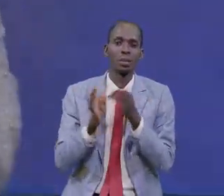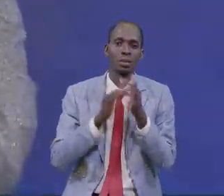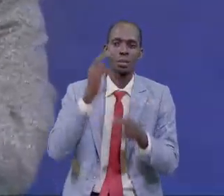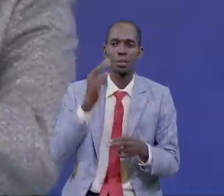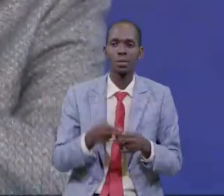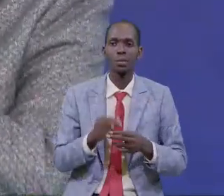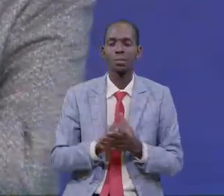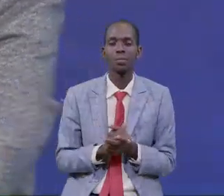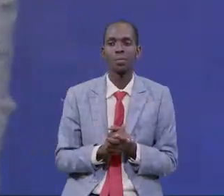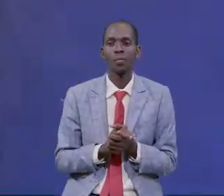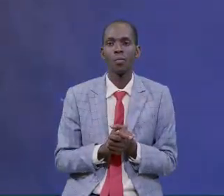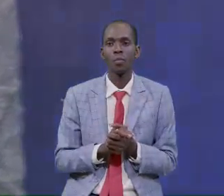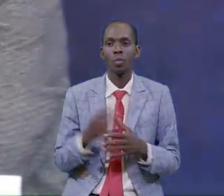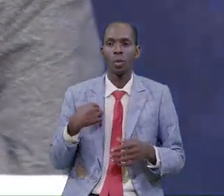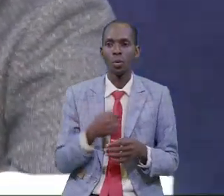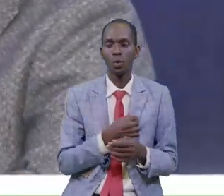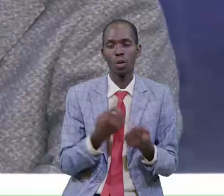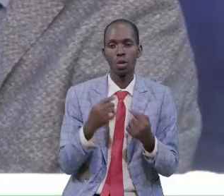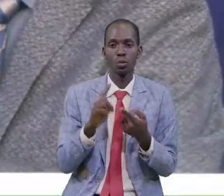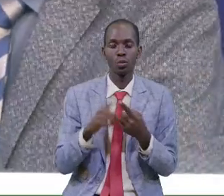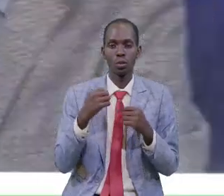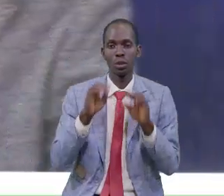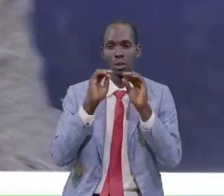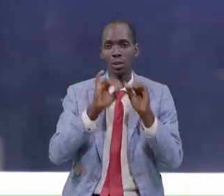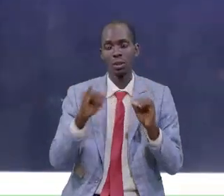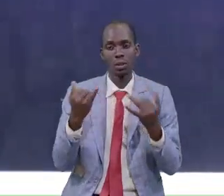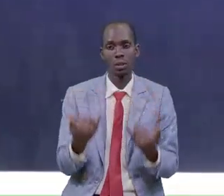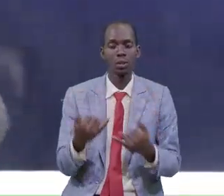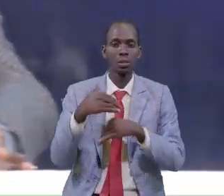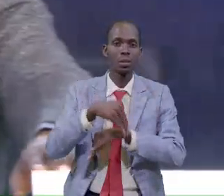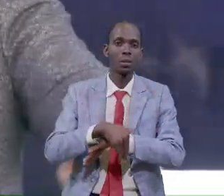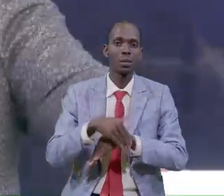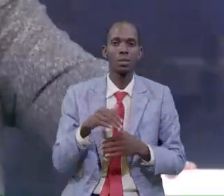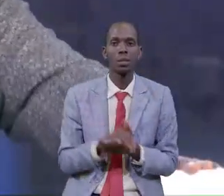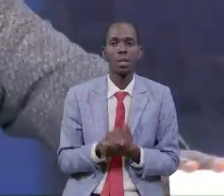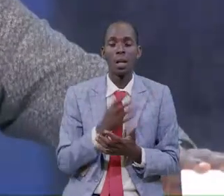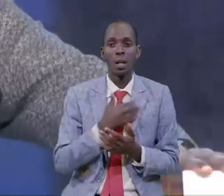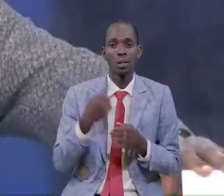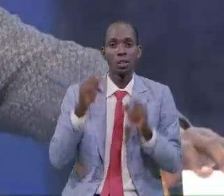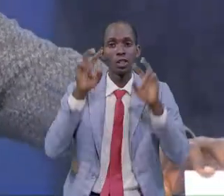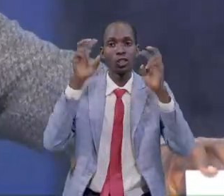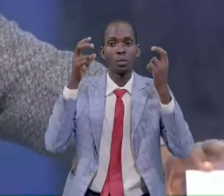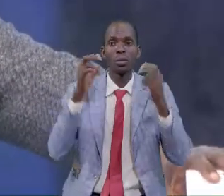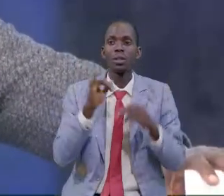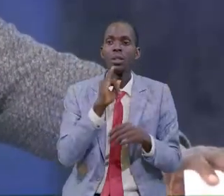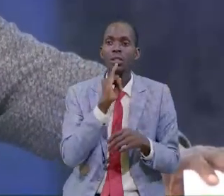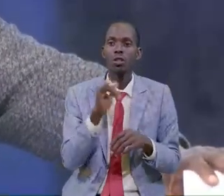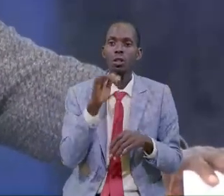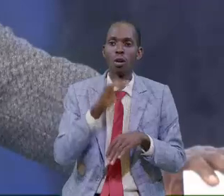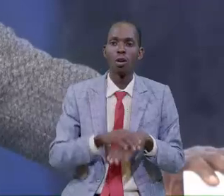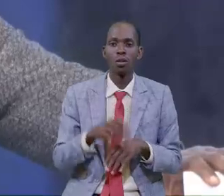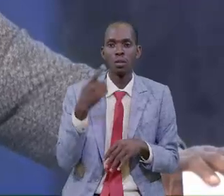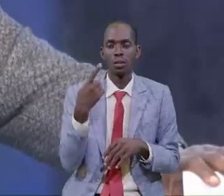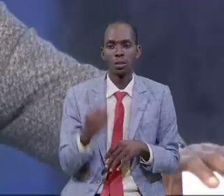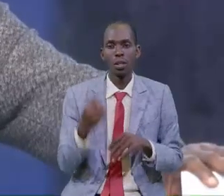We're coming to the message tonight, and the message is centered on the covenant